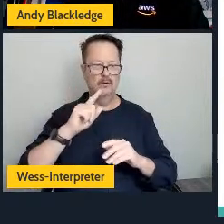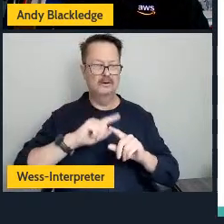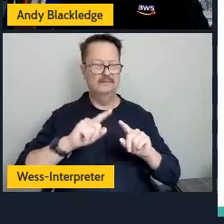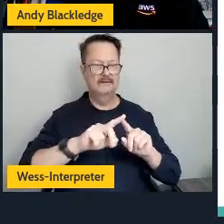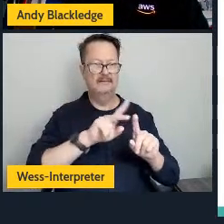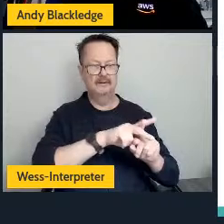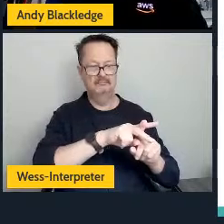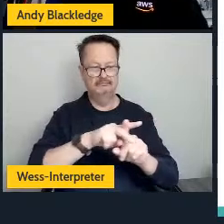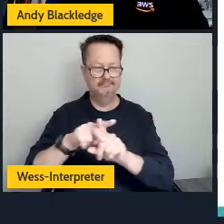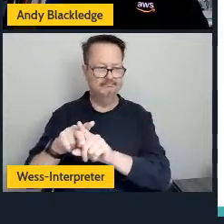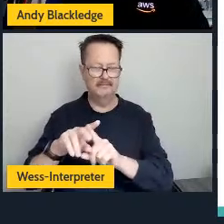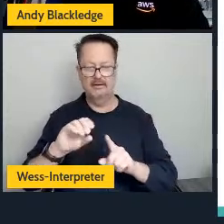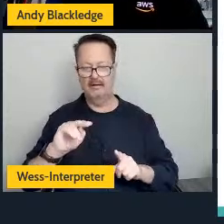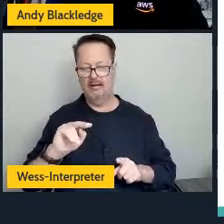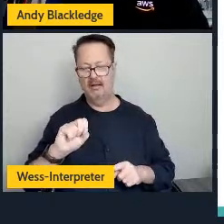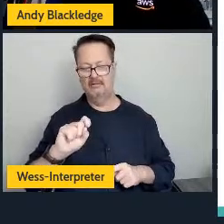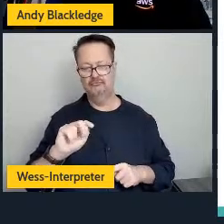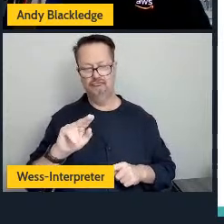That's a possibility.